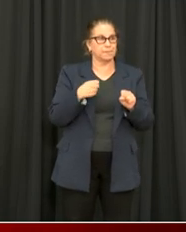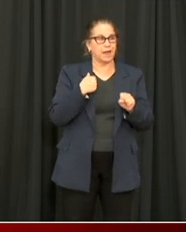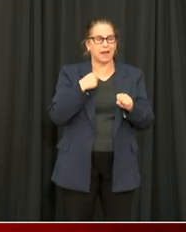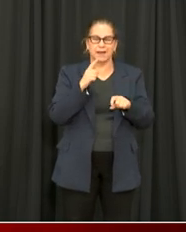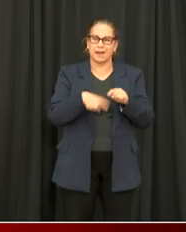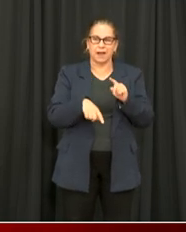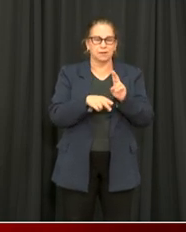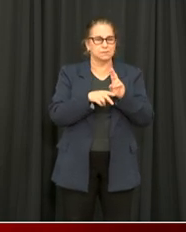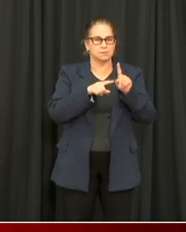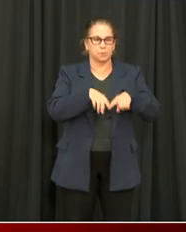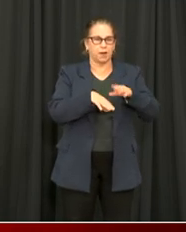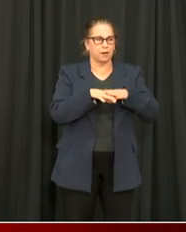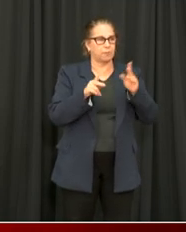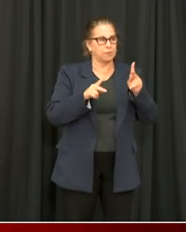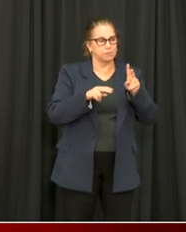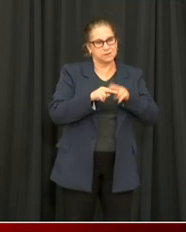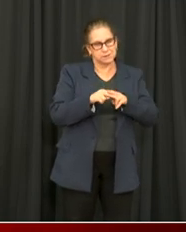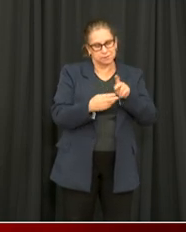math on this.